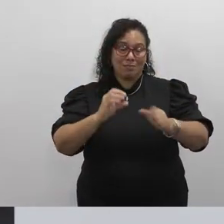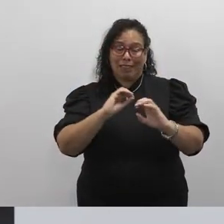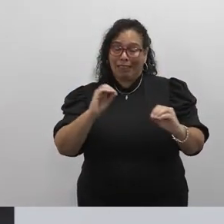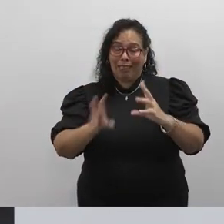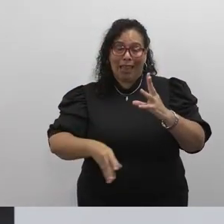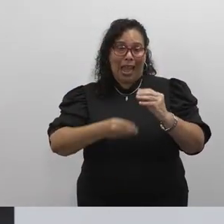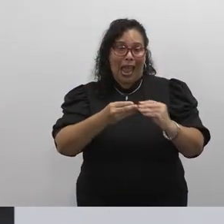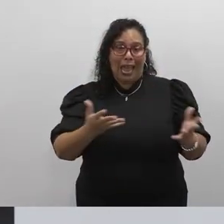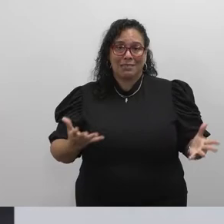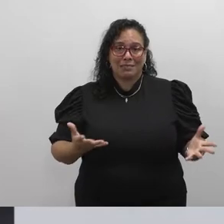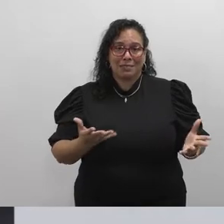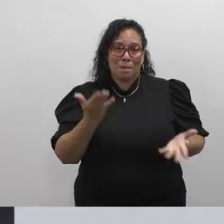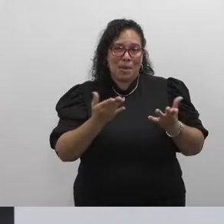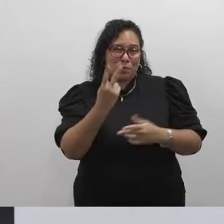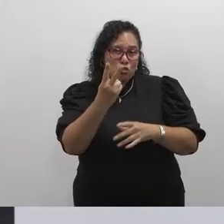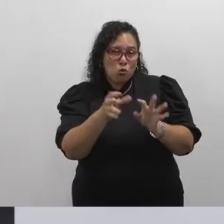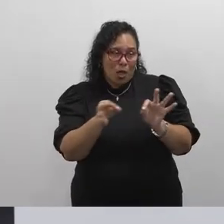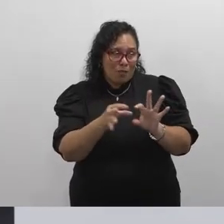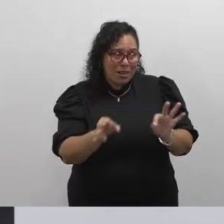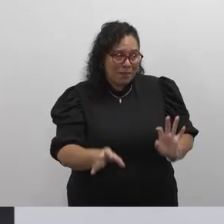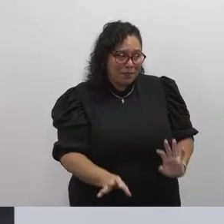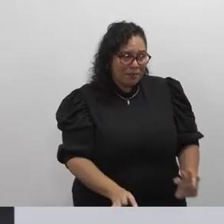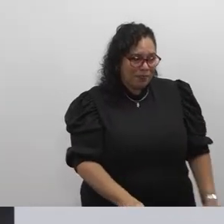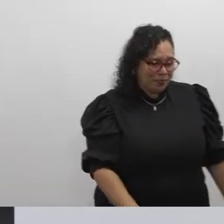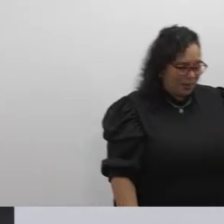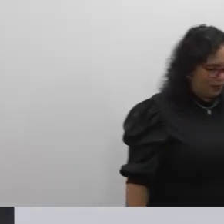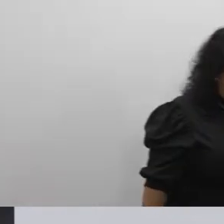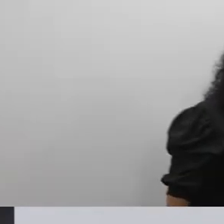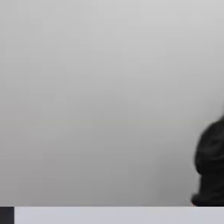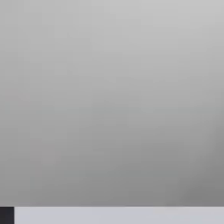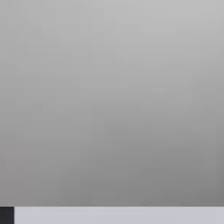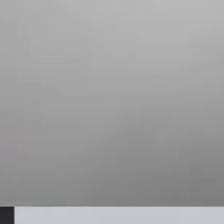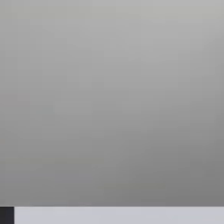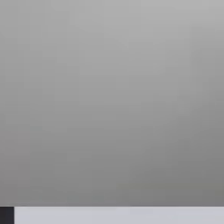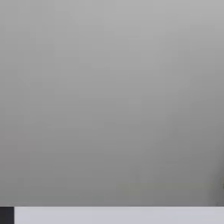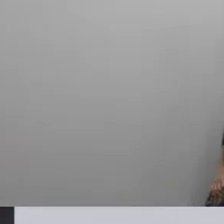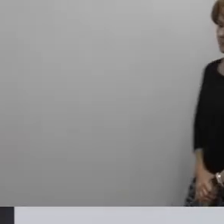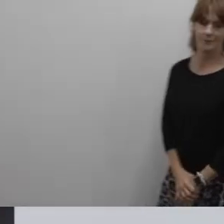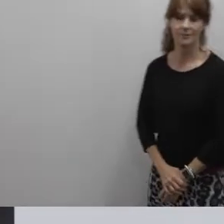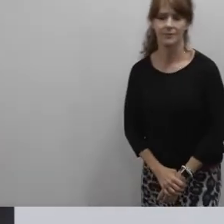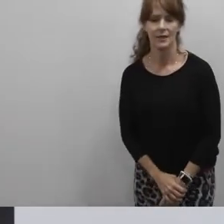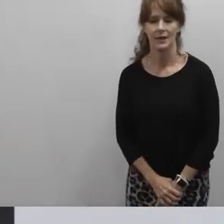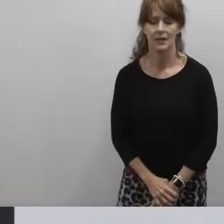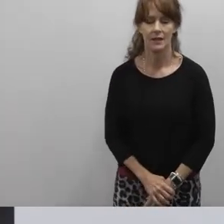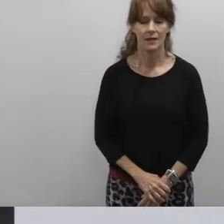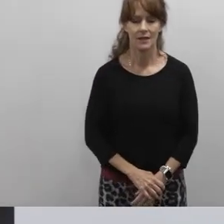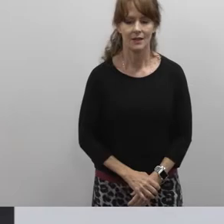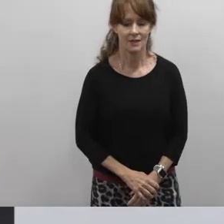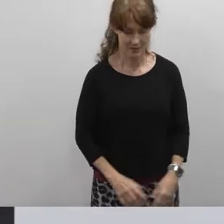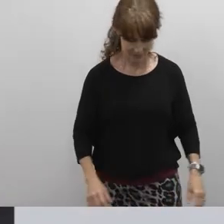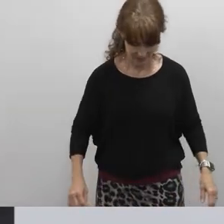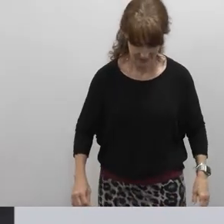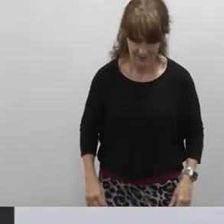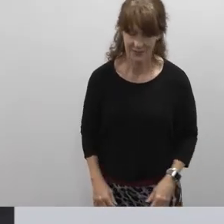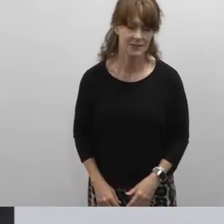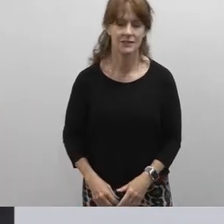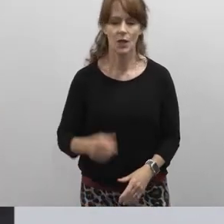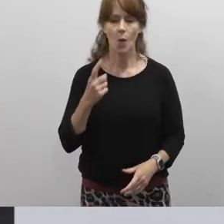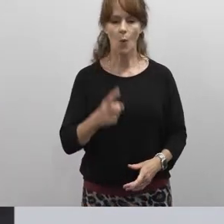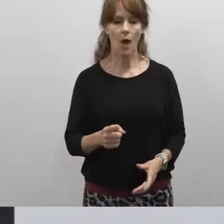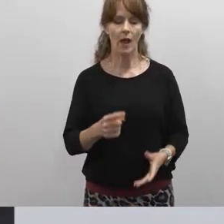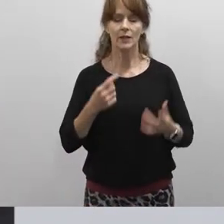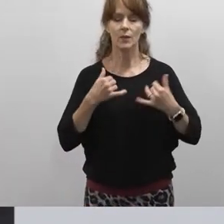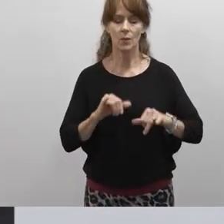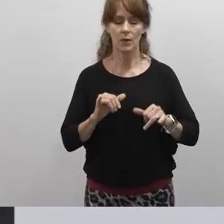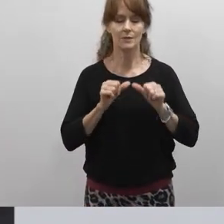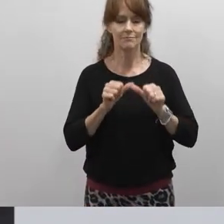house. Maybe two comments. So one, we do continue to apply for state matching dollars at every possible turn, right? So as